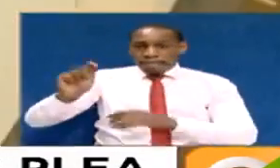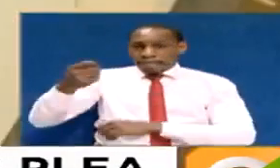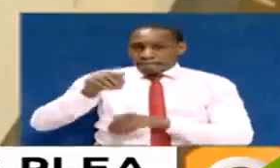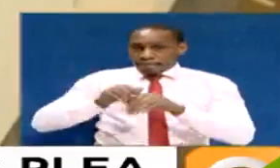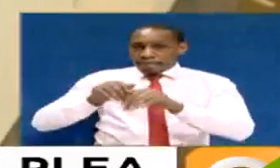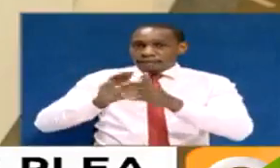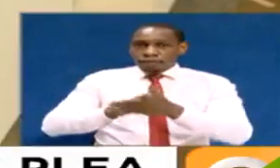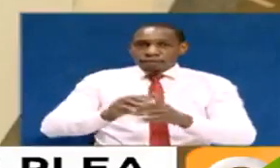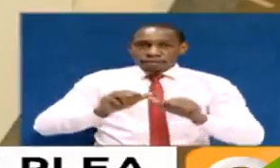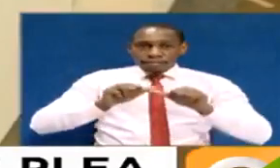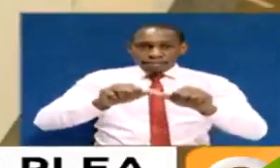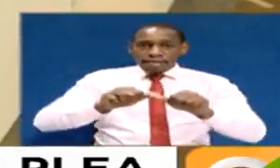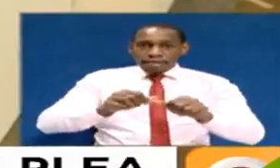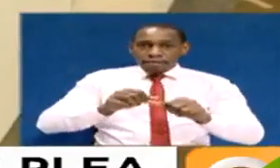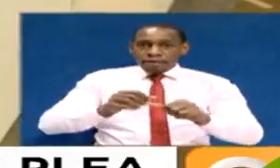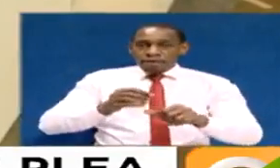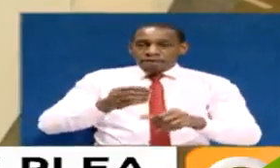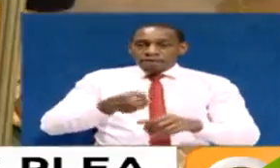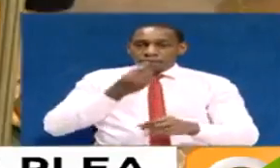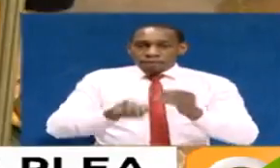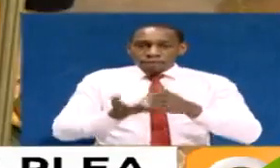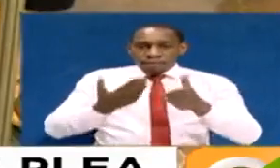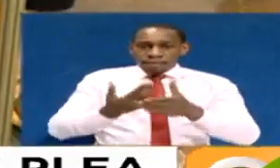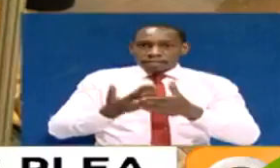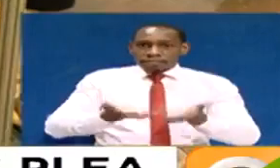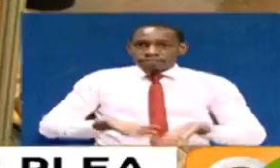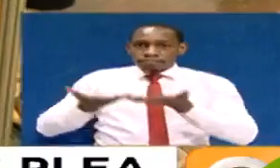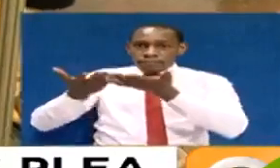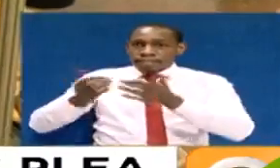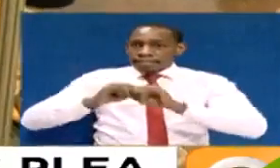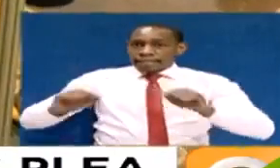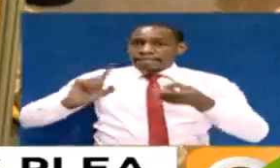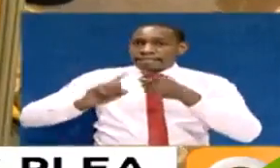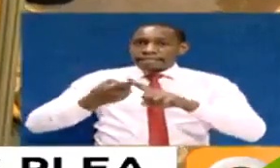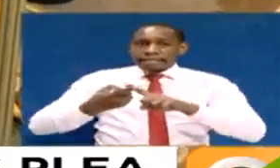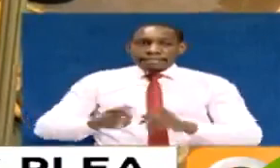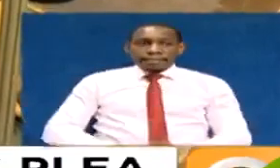compliance of horticultural exports to sanitary and phytosanitary standards.